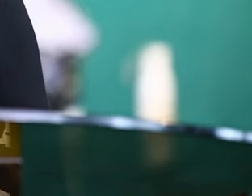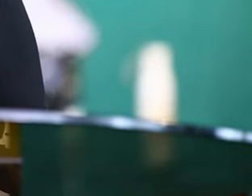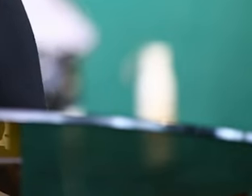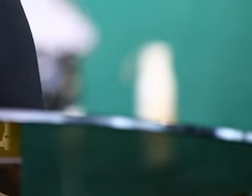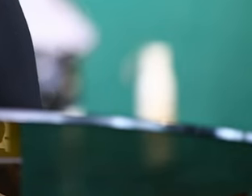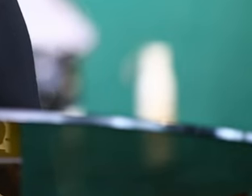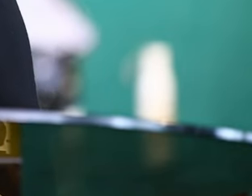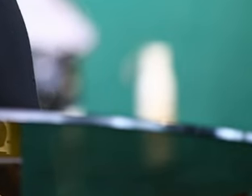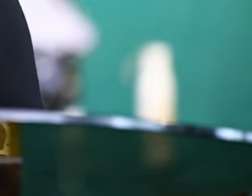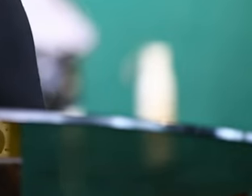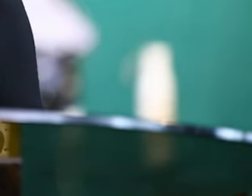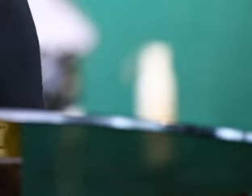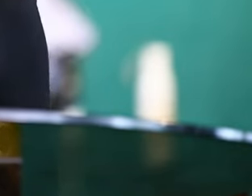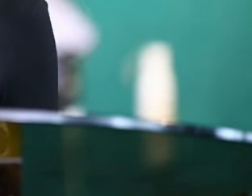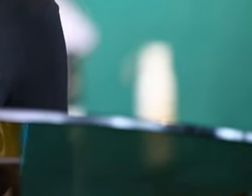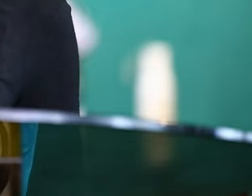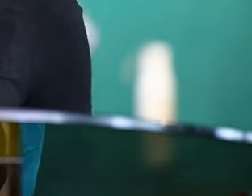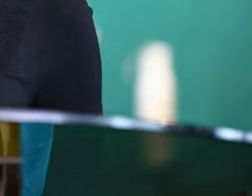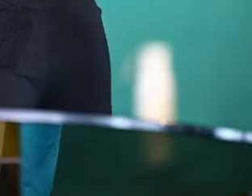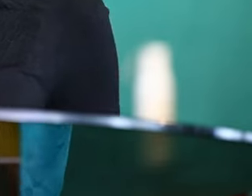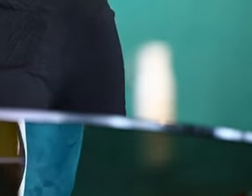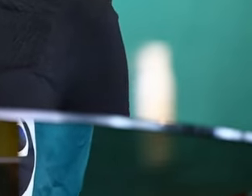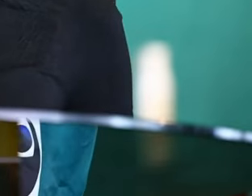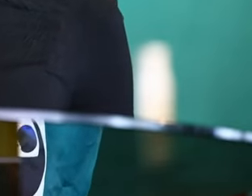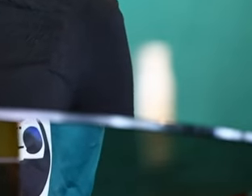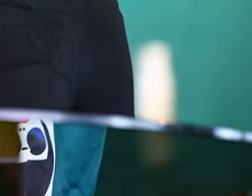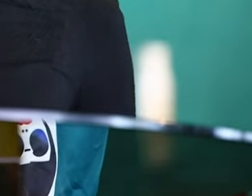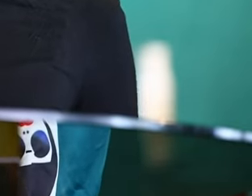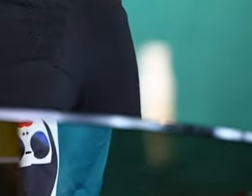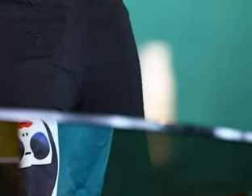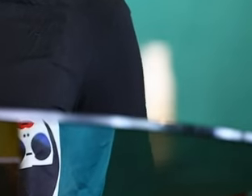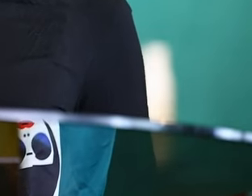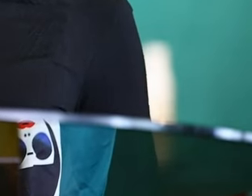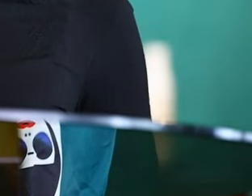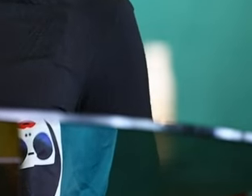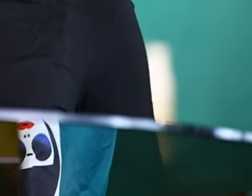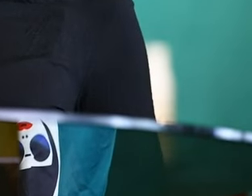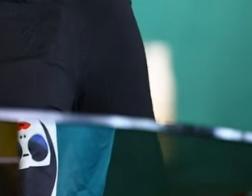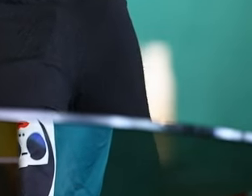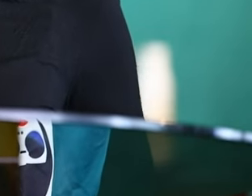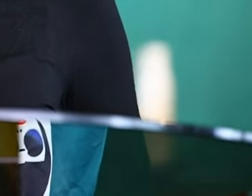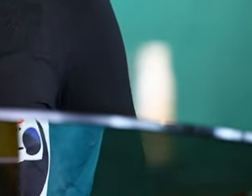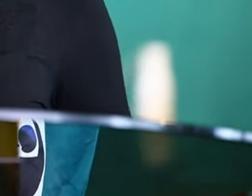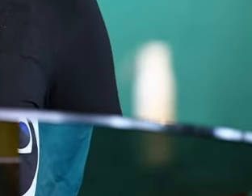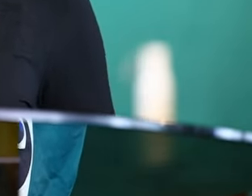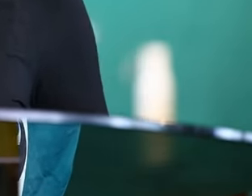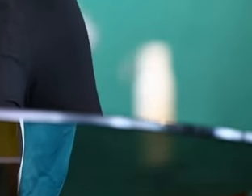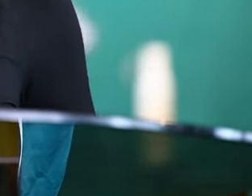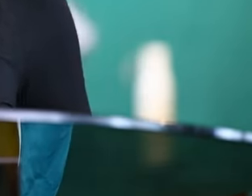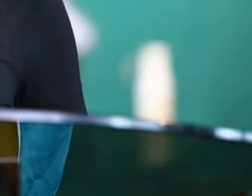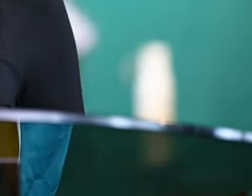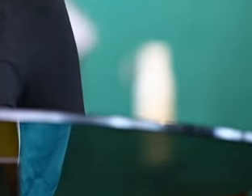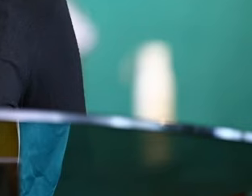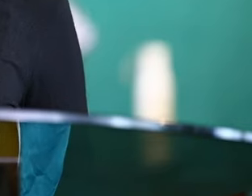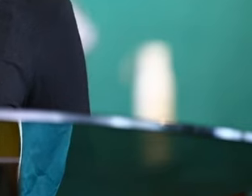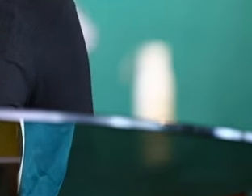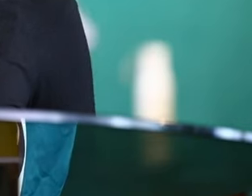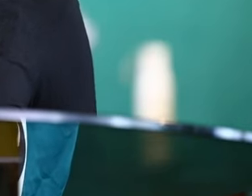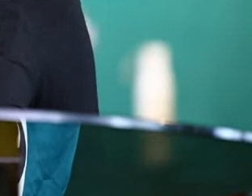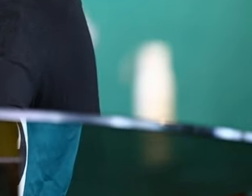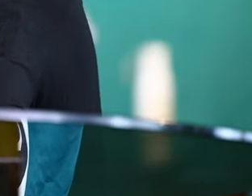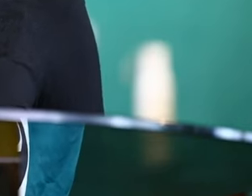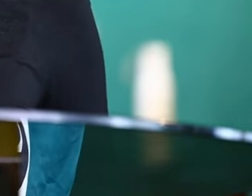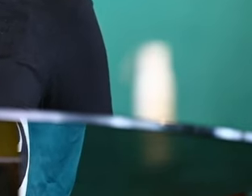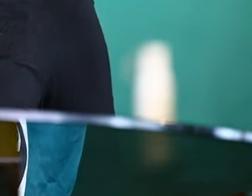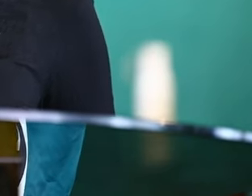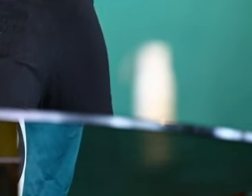Ashley, and Teacher Jonan. On orchestra today, we have Elsie, Ashlyn, and Impisi, and Joyce will be doing sign